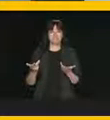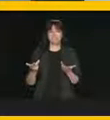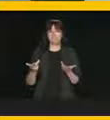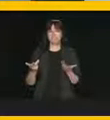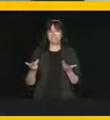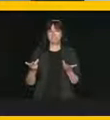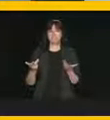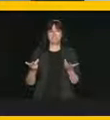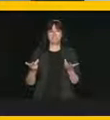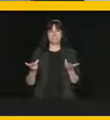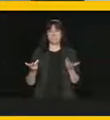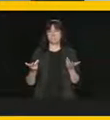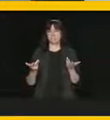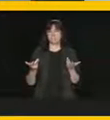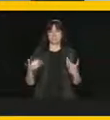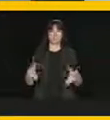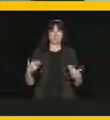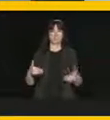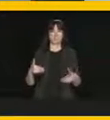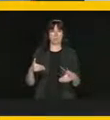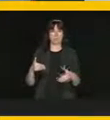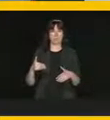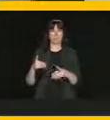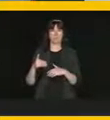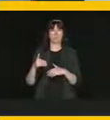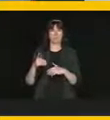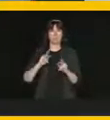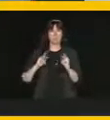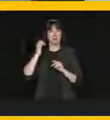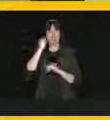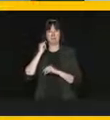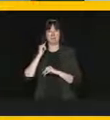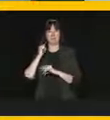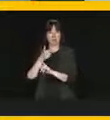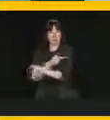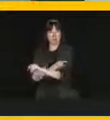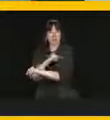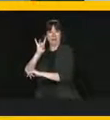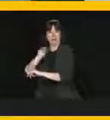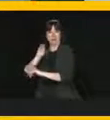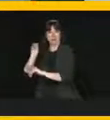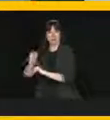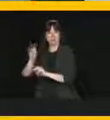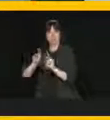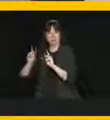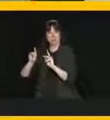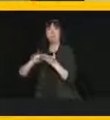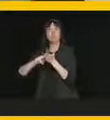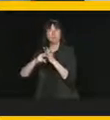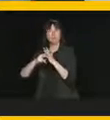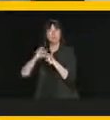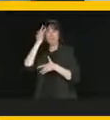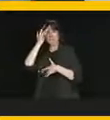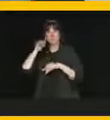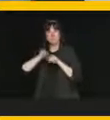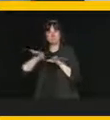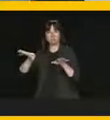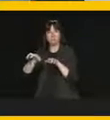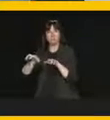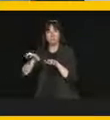in some cases there needs to be 80% immunity in the population to prevent the spread of a